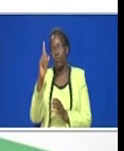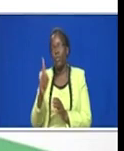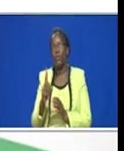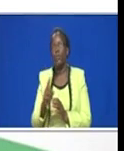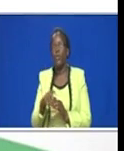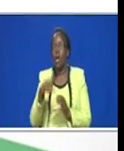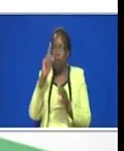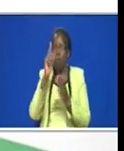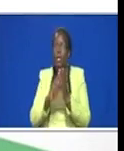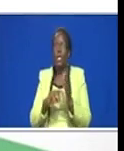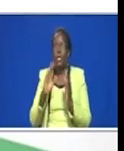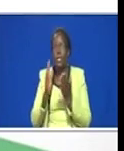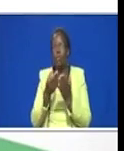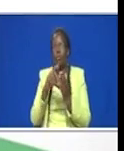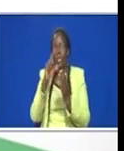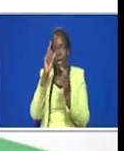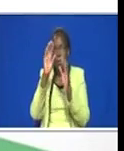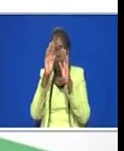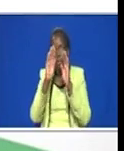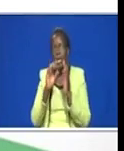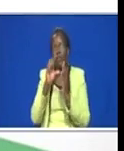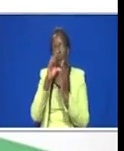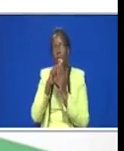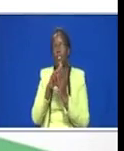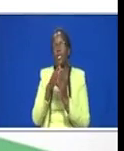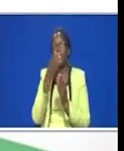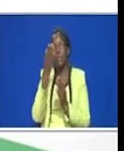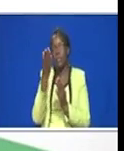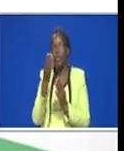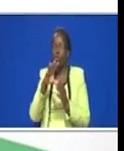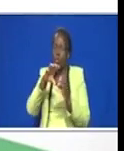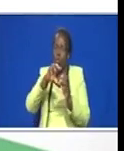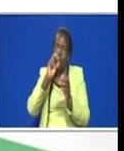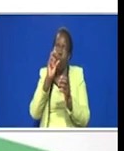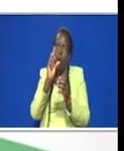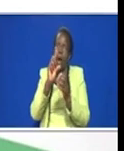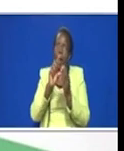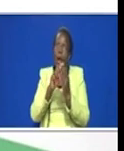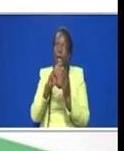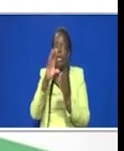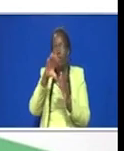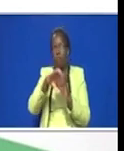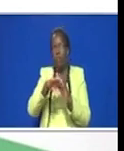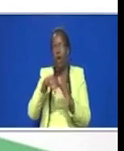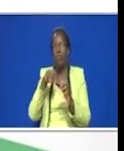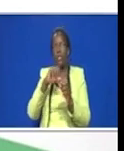Which are some of the key words in this question? The word found. Found means the position